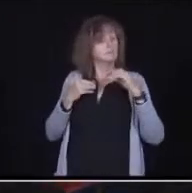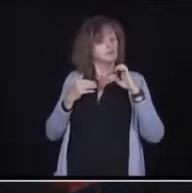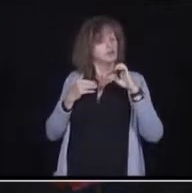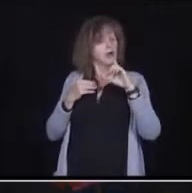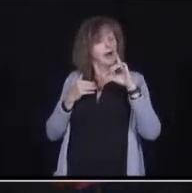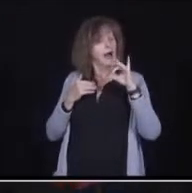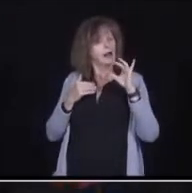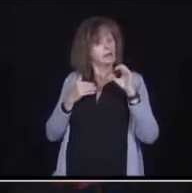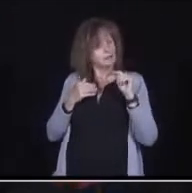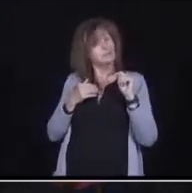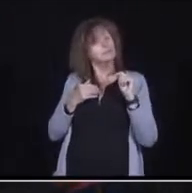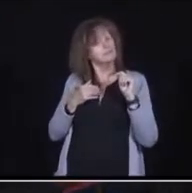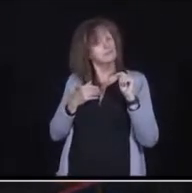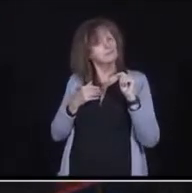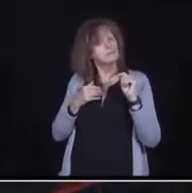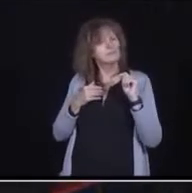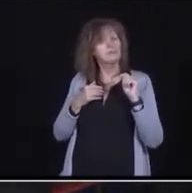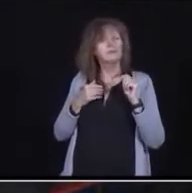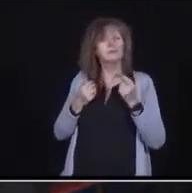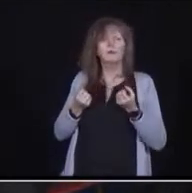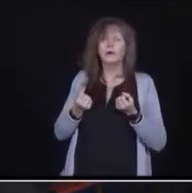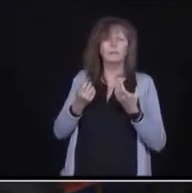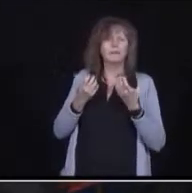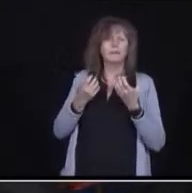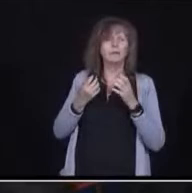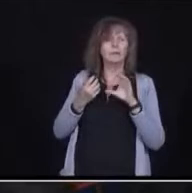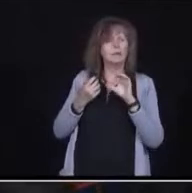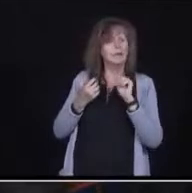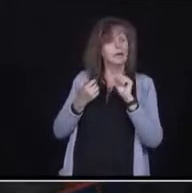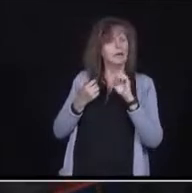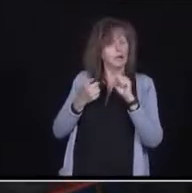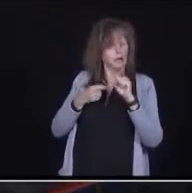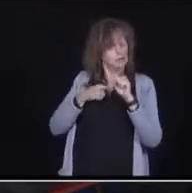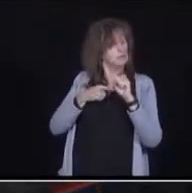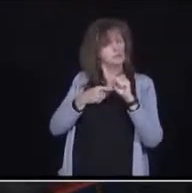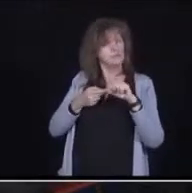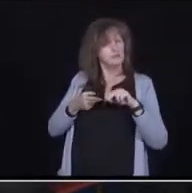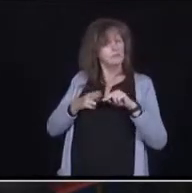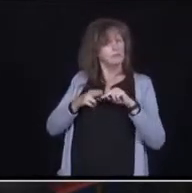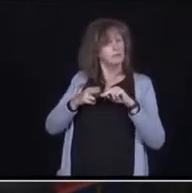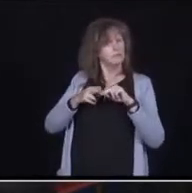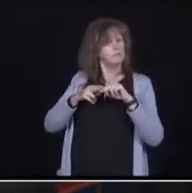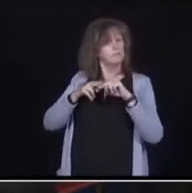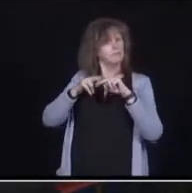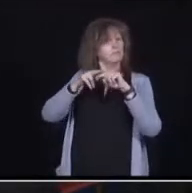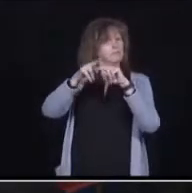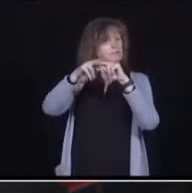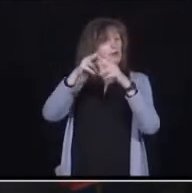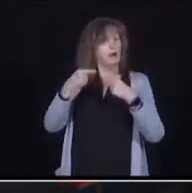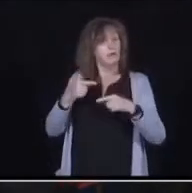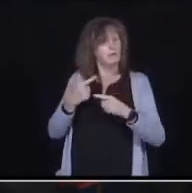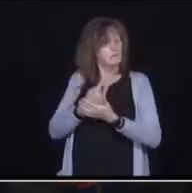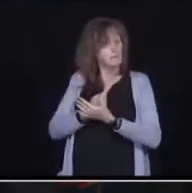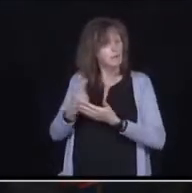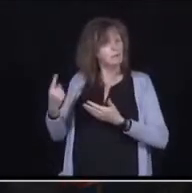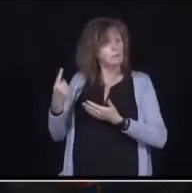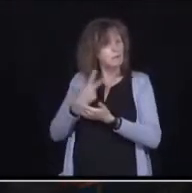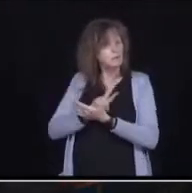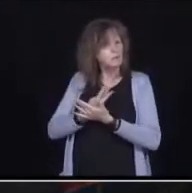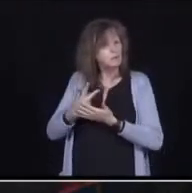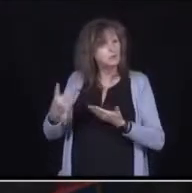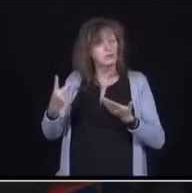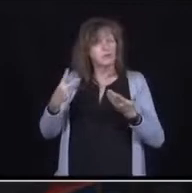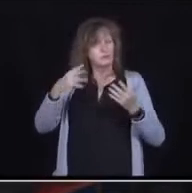cases represent stuff often going on a week and a half, 2 weeks ago. What is the expectation going to be for a week from